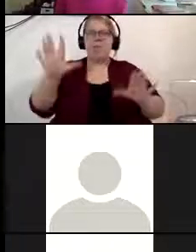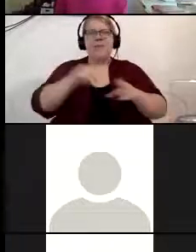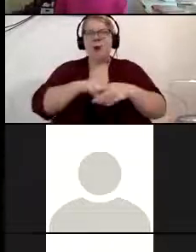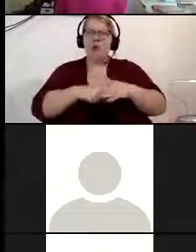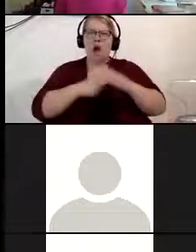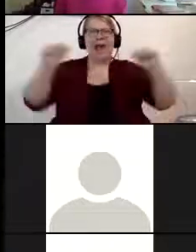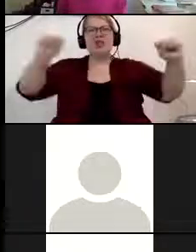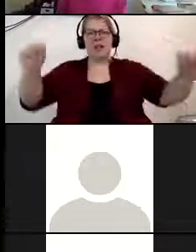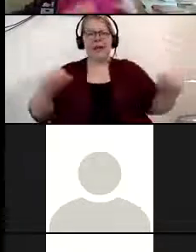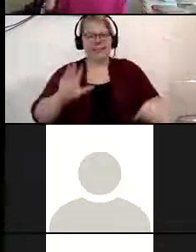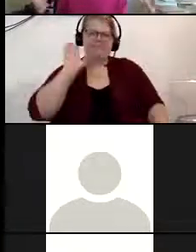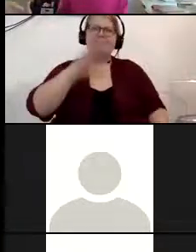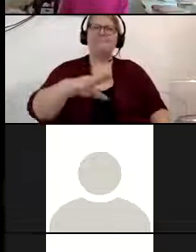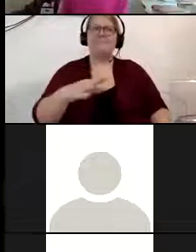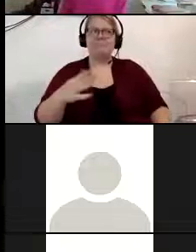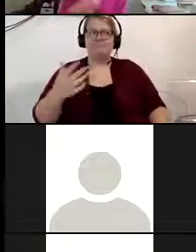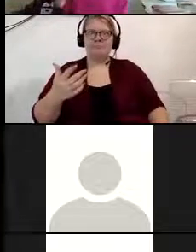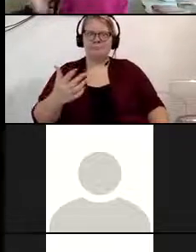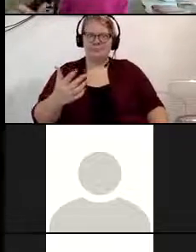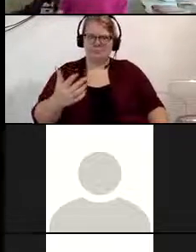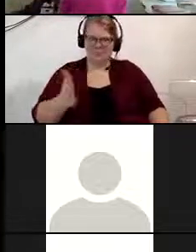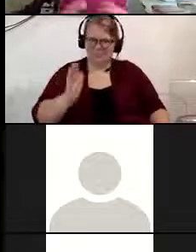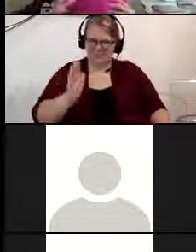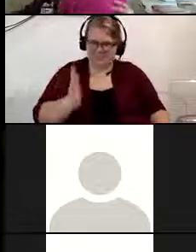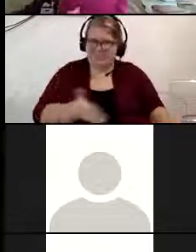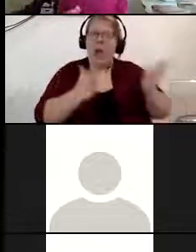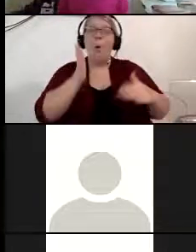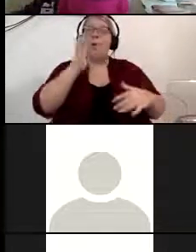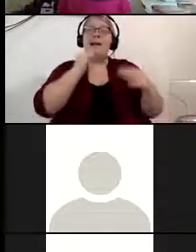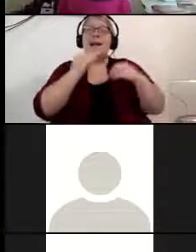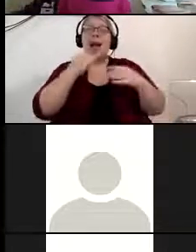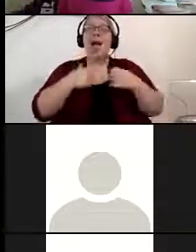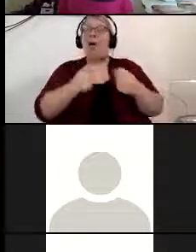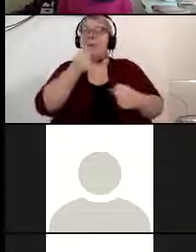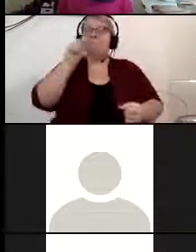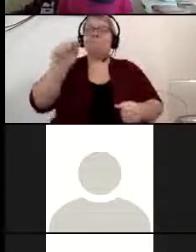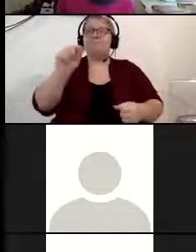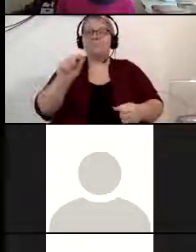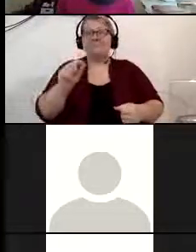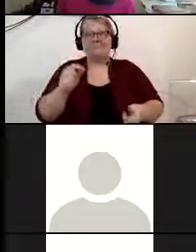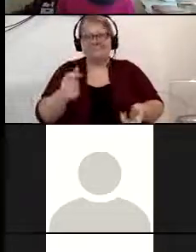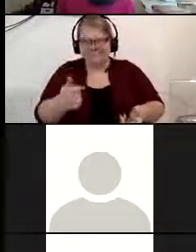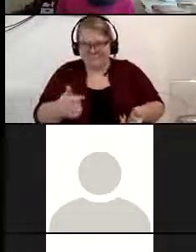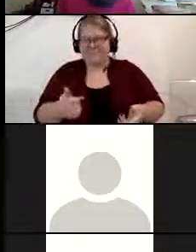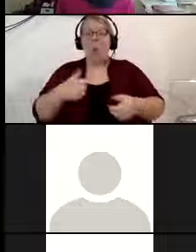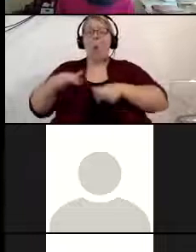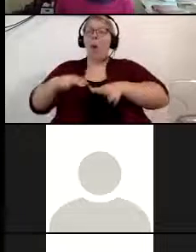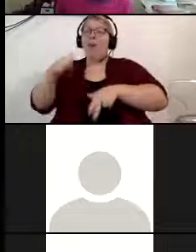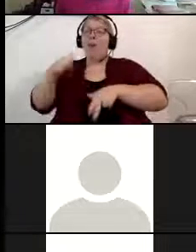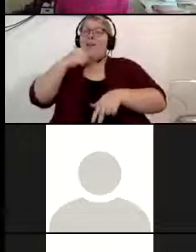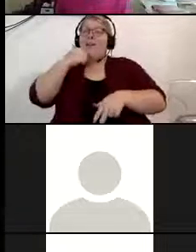eat healthier, to go for a walk every day. We're not the most consistent critters on the